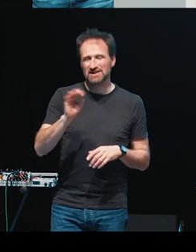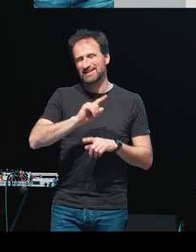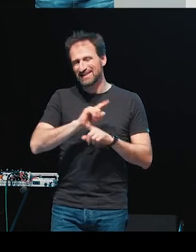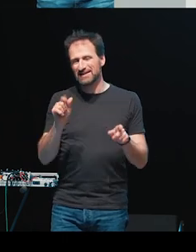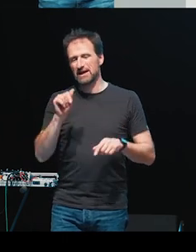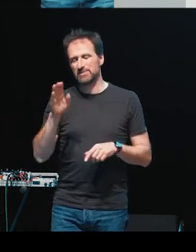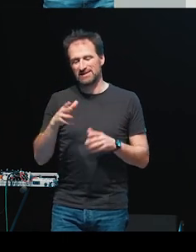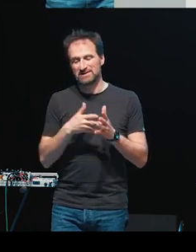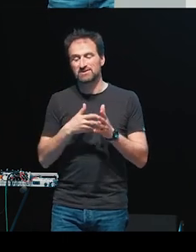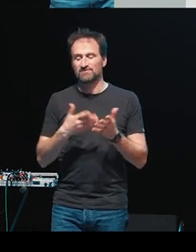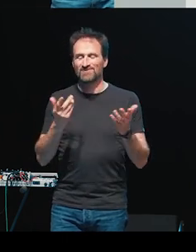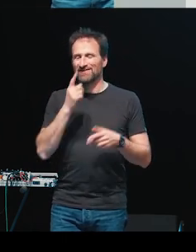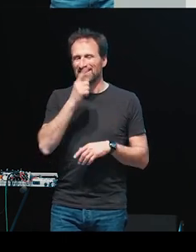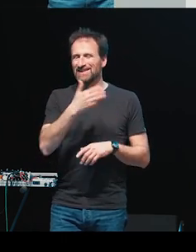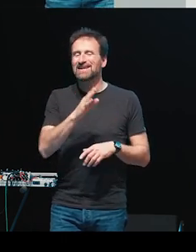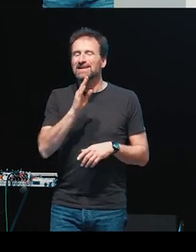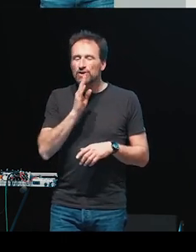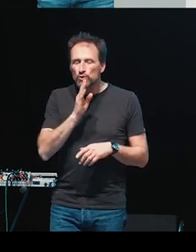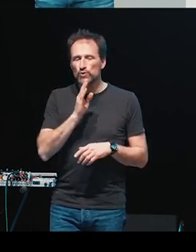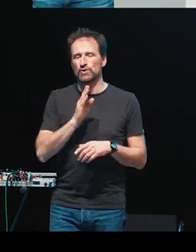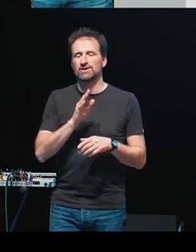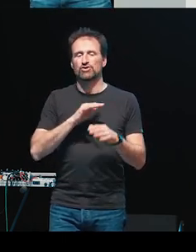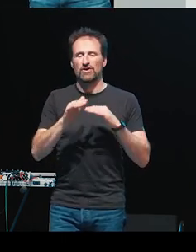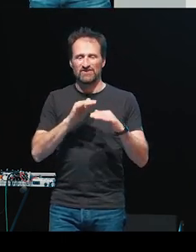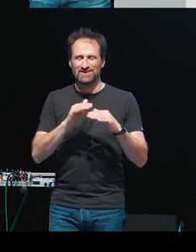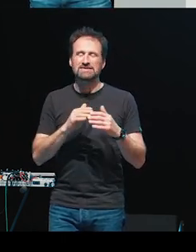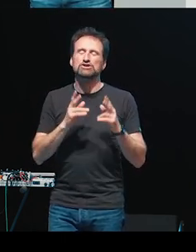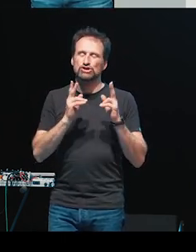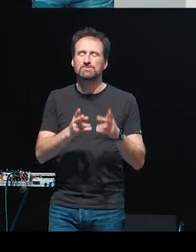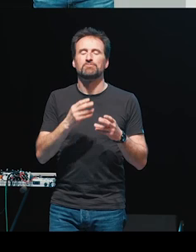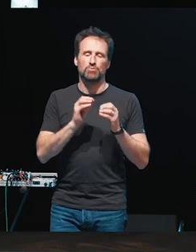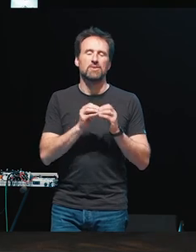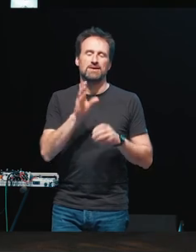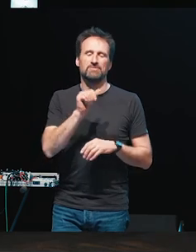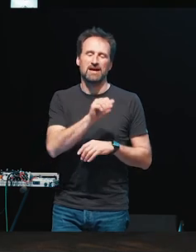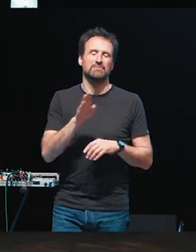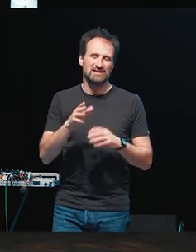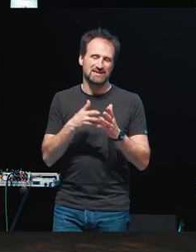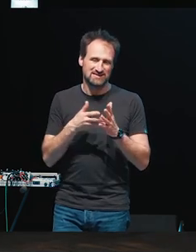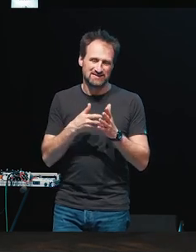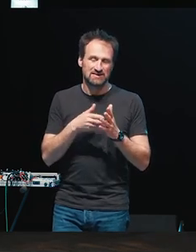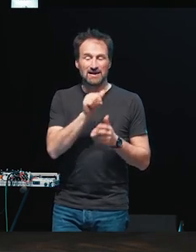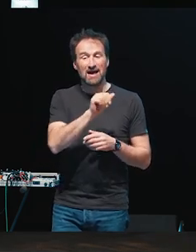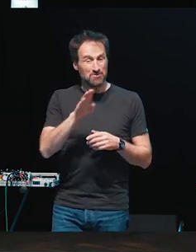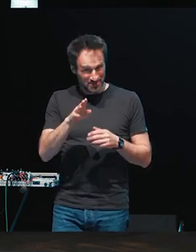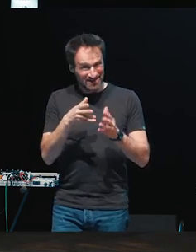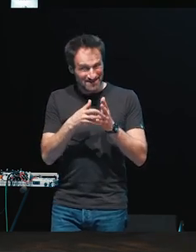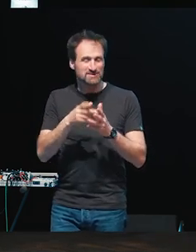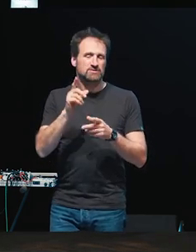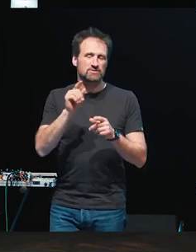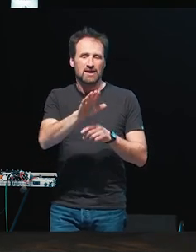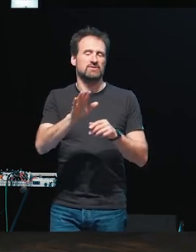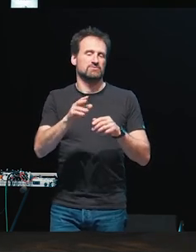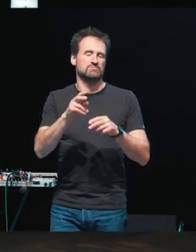with A/B testing. So A/B testing is all about how you divide your group equally. And if you have less traffic, there could be some